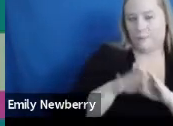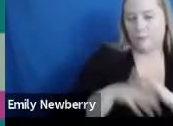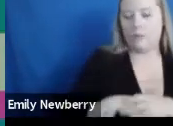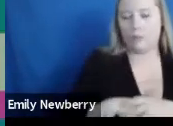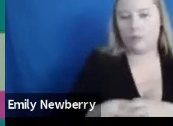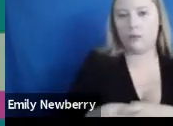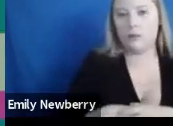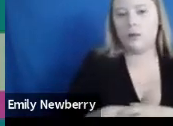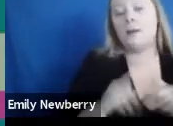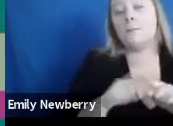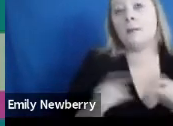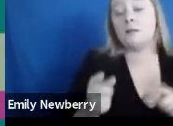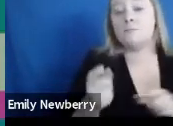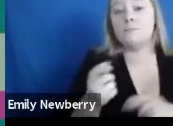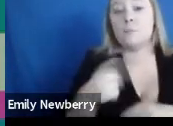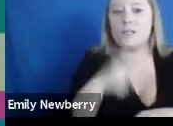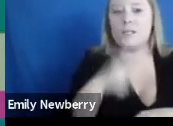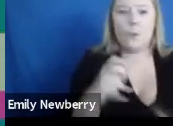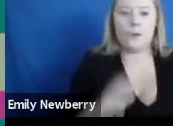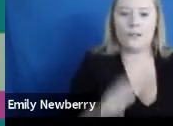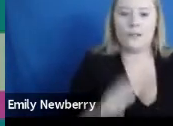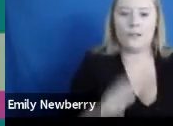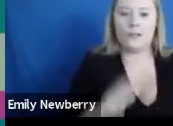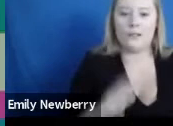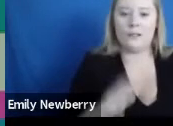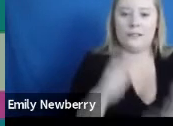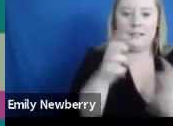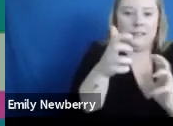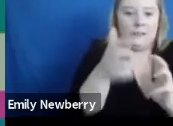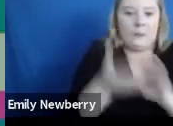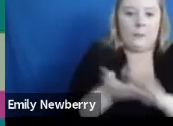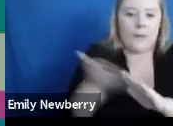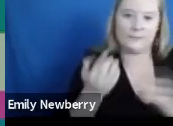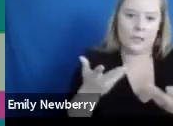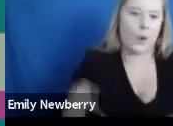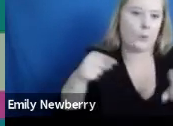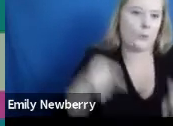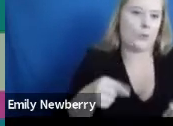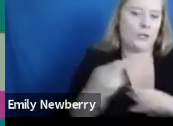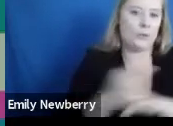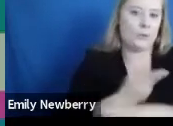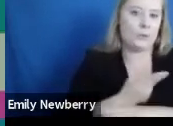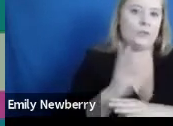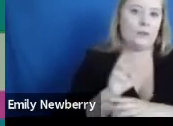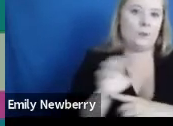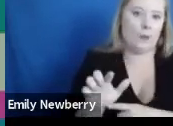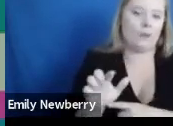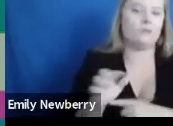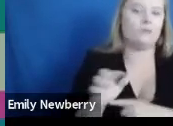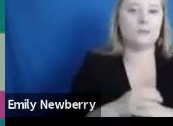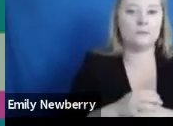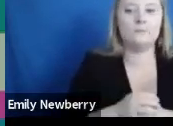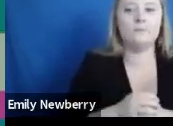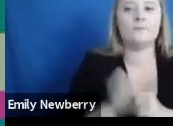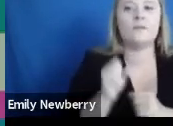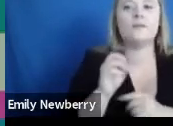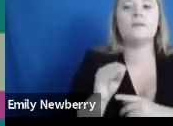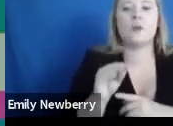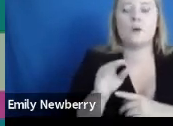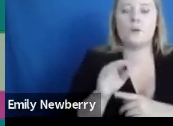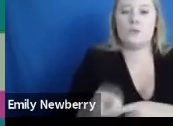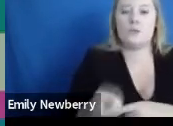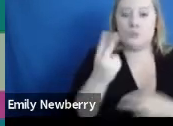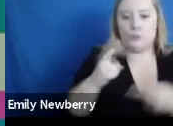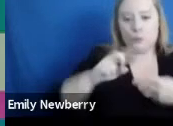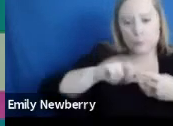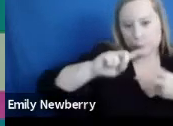want to disrupt the operations of the people who are using the well. So that's why we're sort of doing this in 2 levels of reconnaissance, so